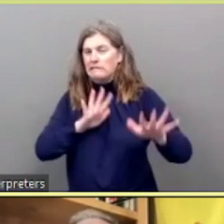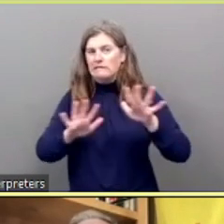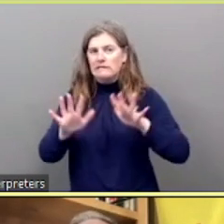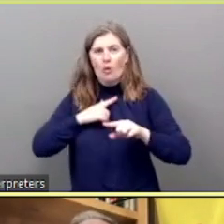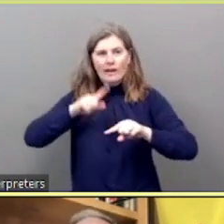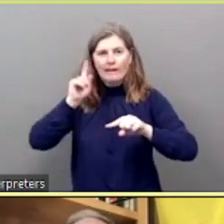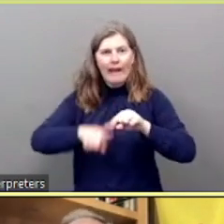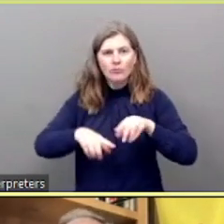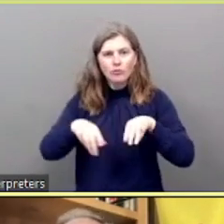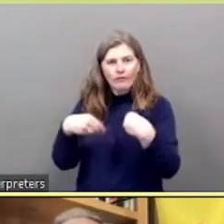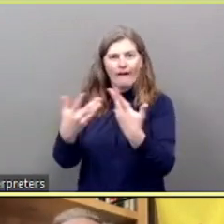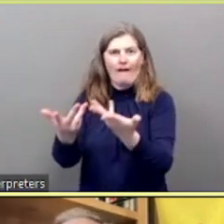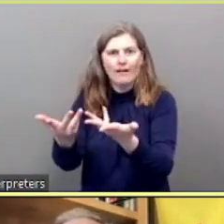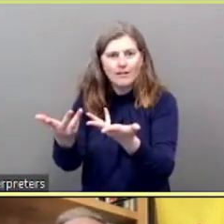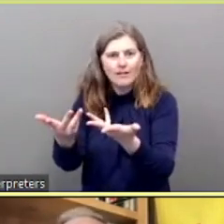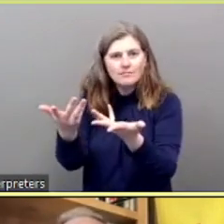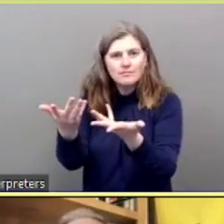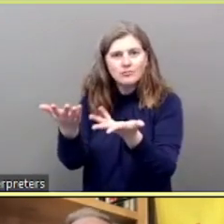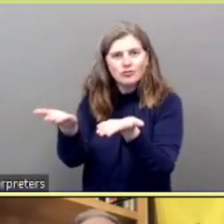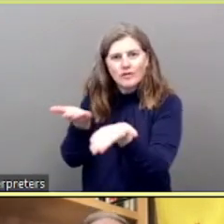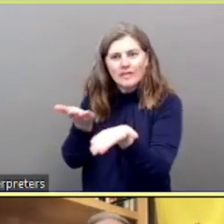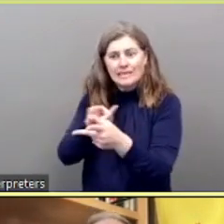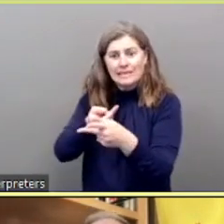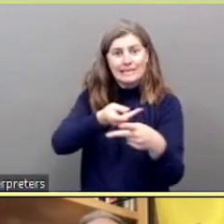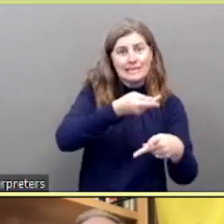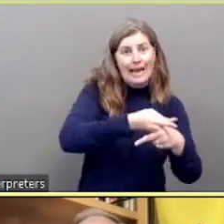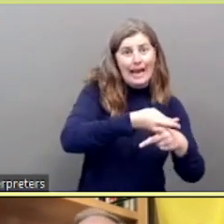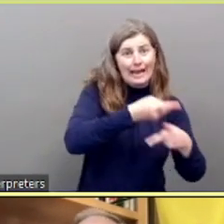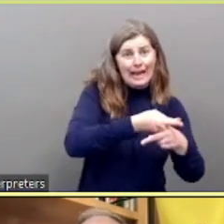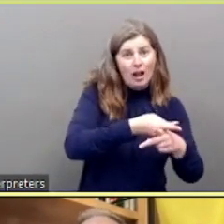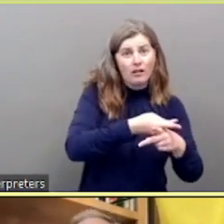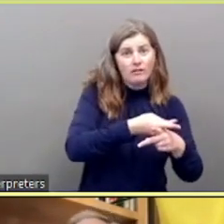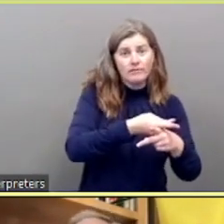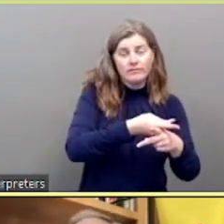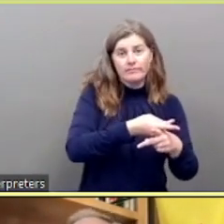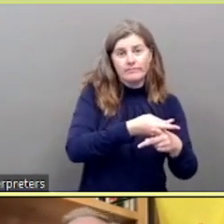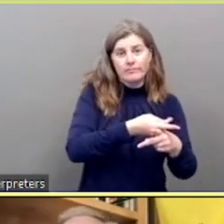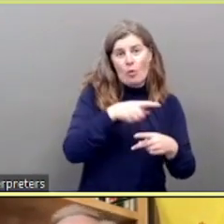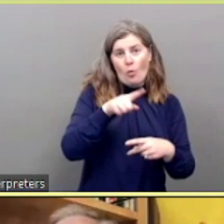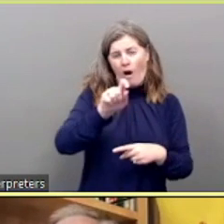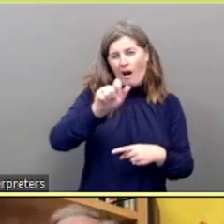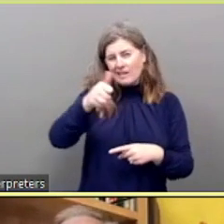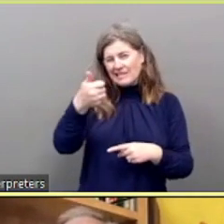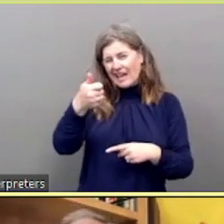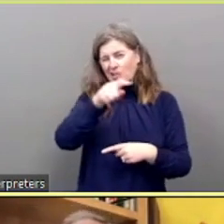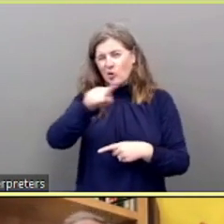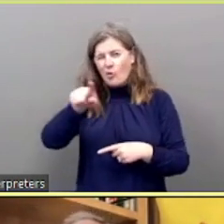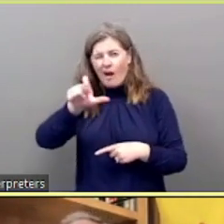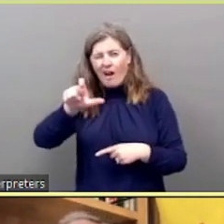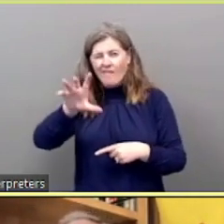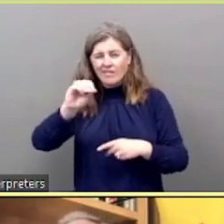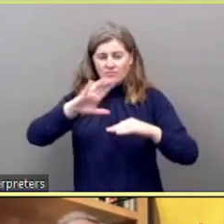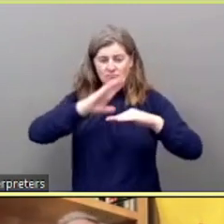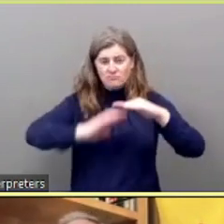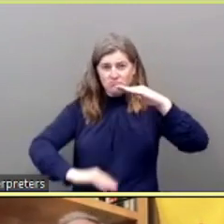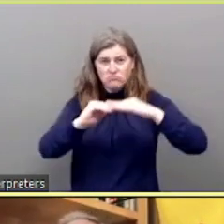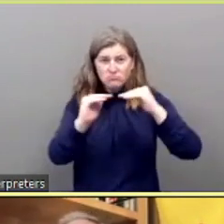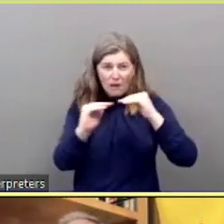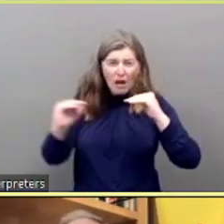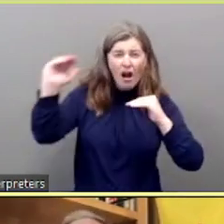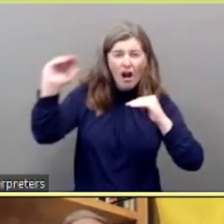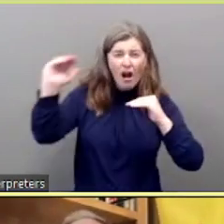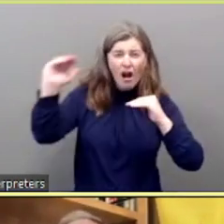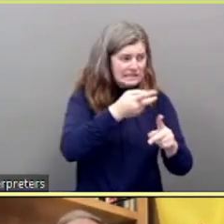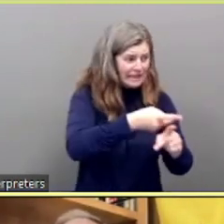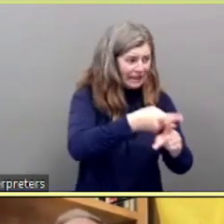to, hospitals are unable to both take care of the 110 to 150% of capacity that they have in their hospitals